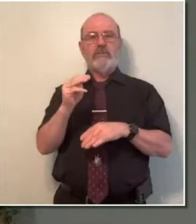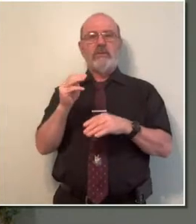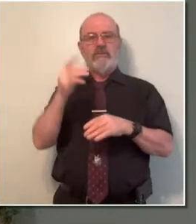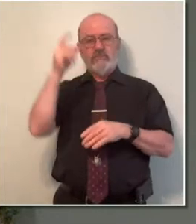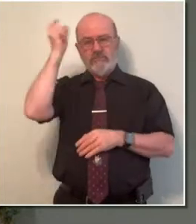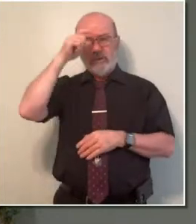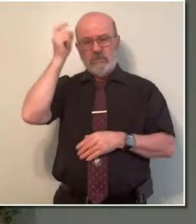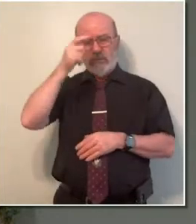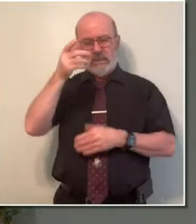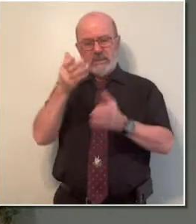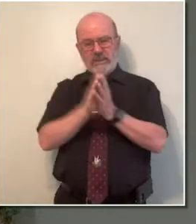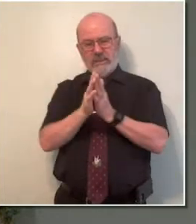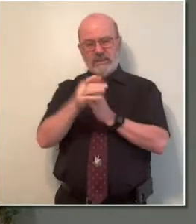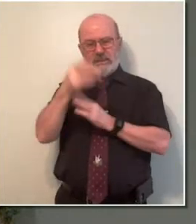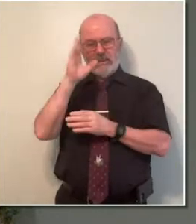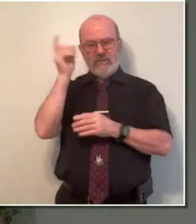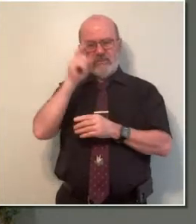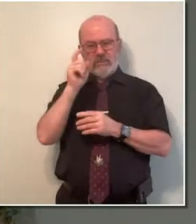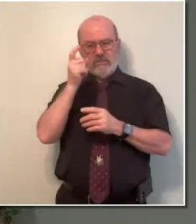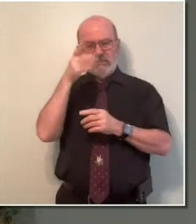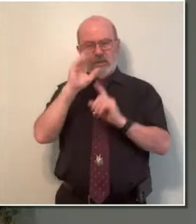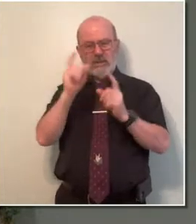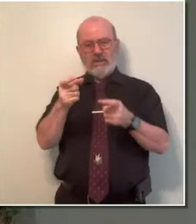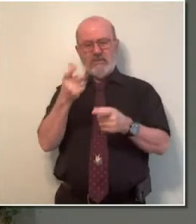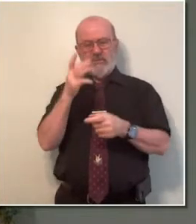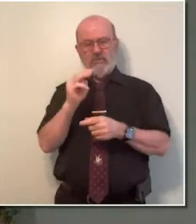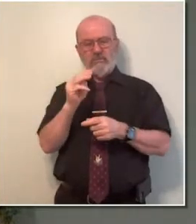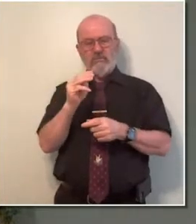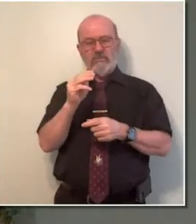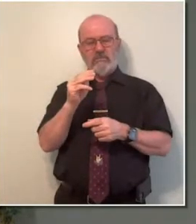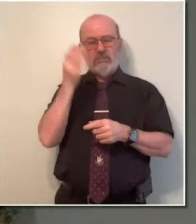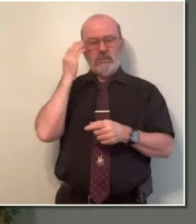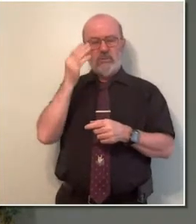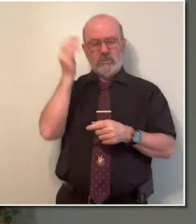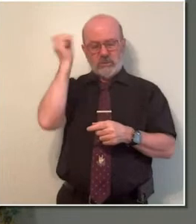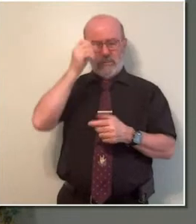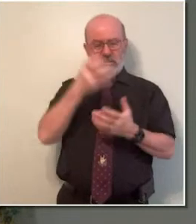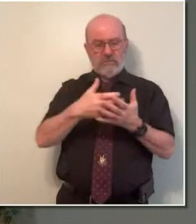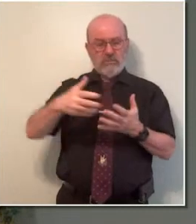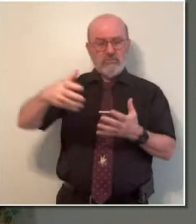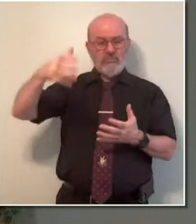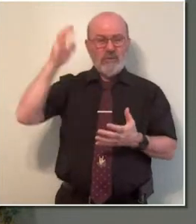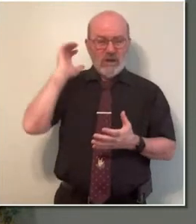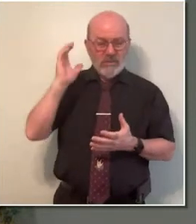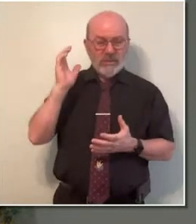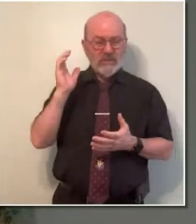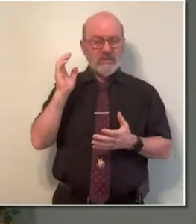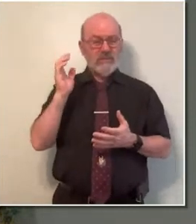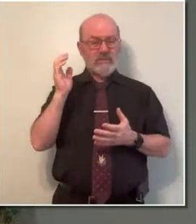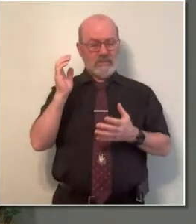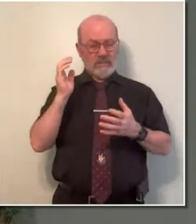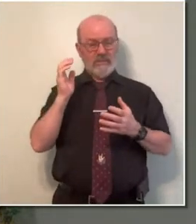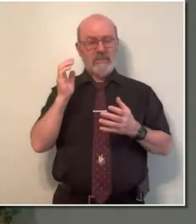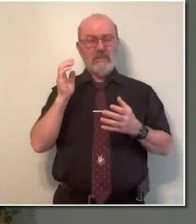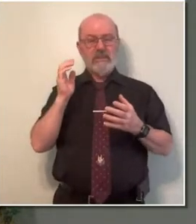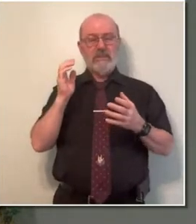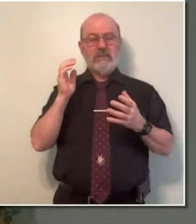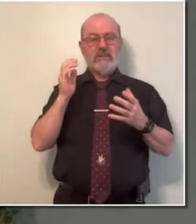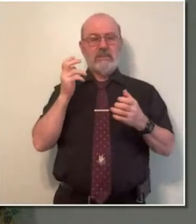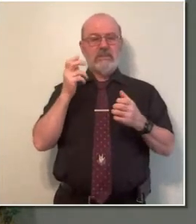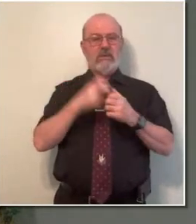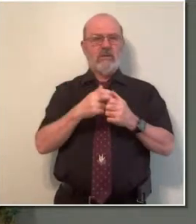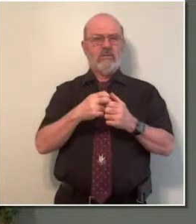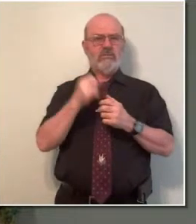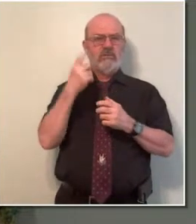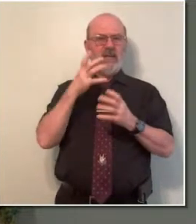asked God for wisdom. God gave it to him. We know him to be very wealthy. The magnitude of his wealth is hard to fathom.